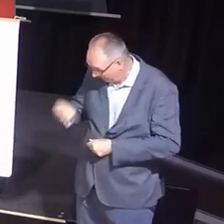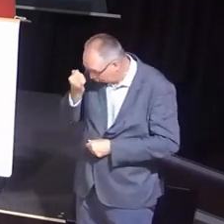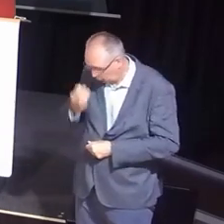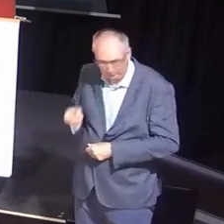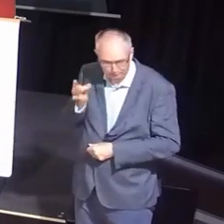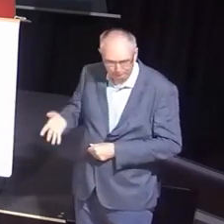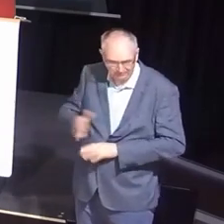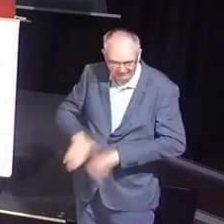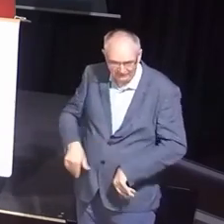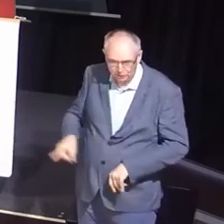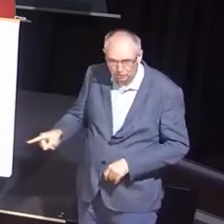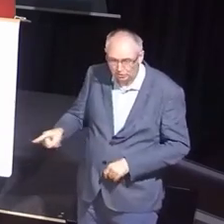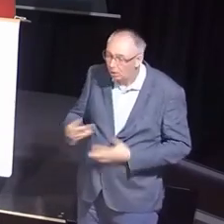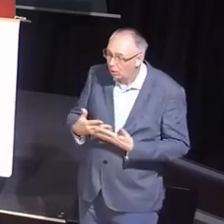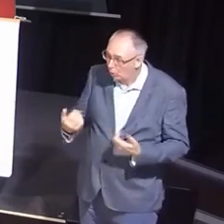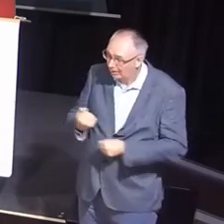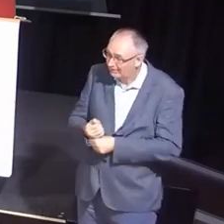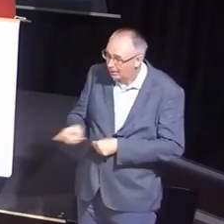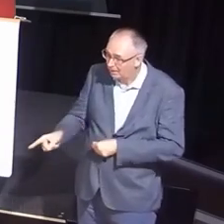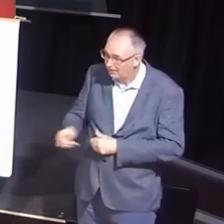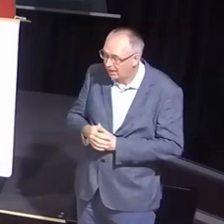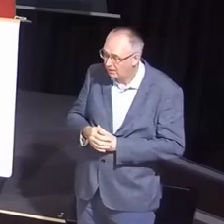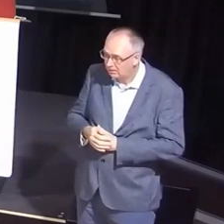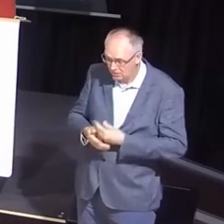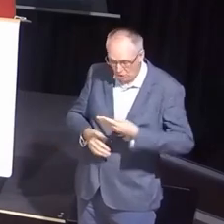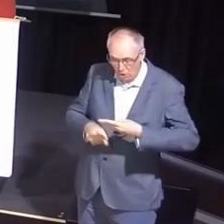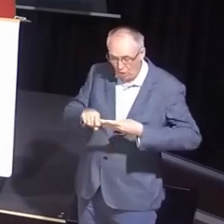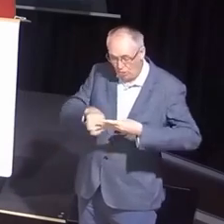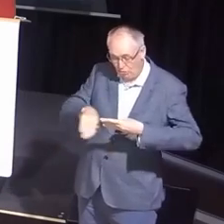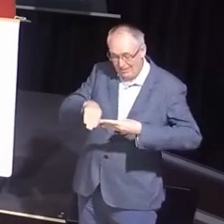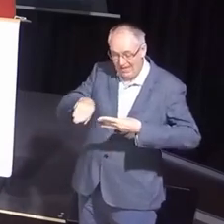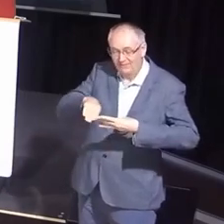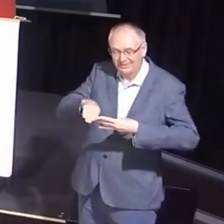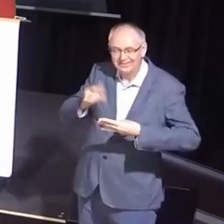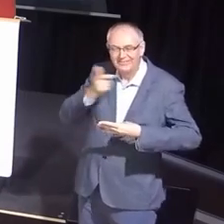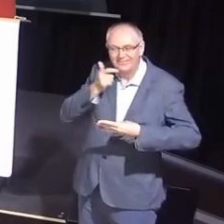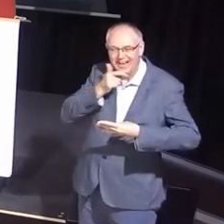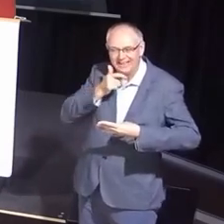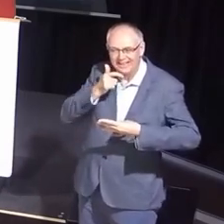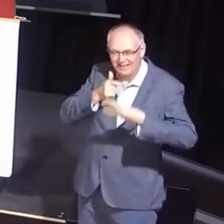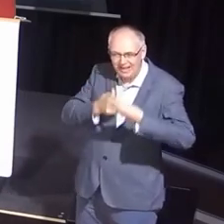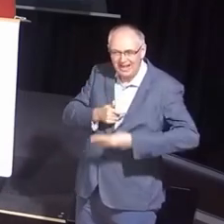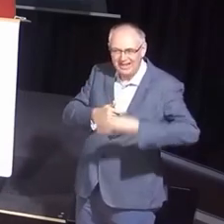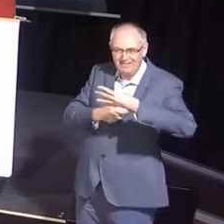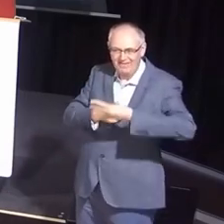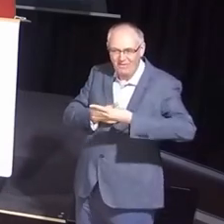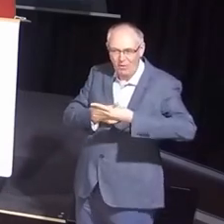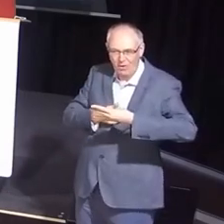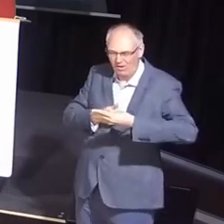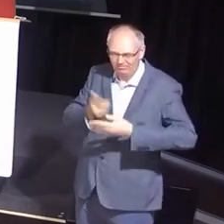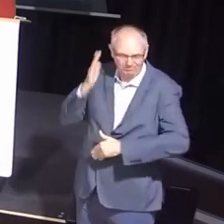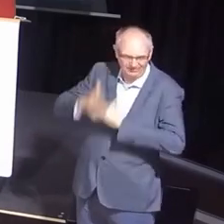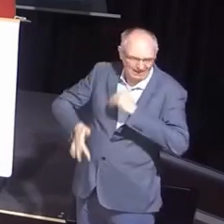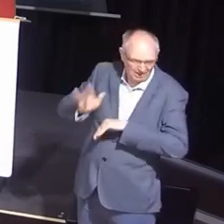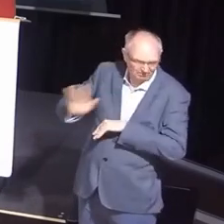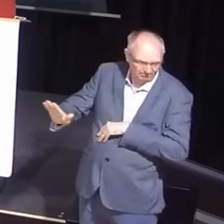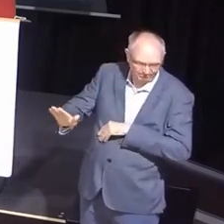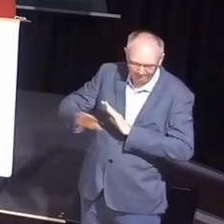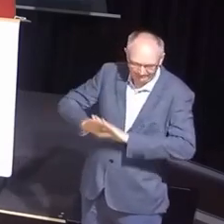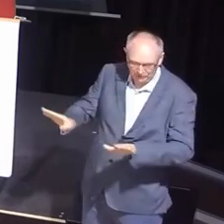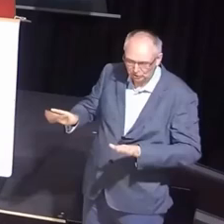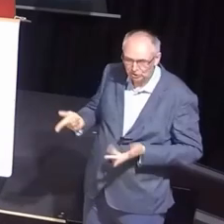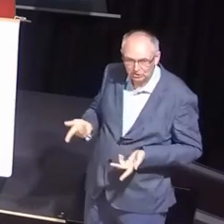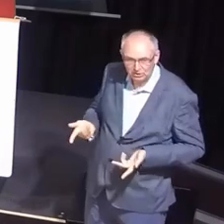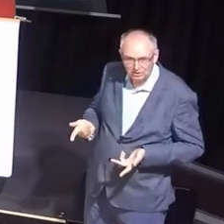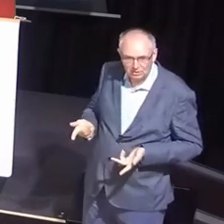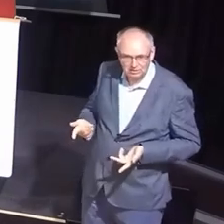there are so many games where I'm like, the first three levels were fun, kind of, and then I hit level 4, and then I'm like, never going to go back ever again. So I'd love to do that. I'd